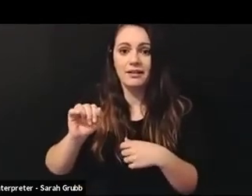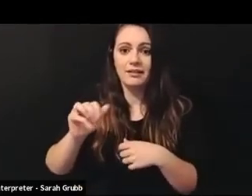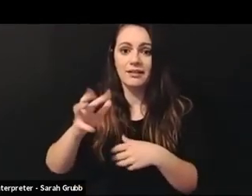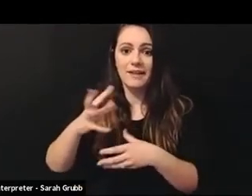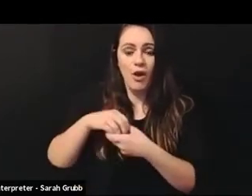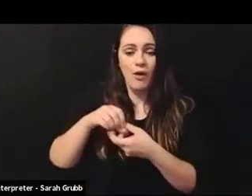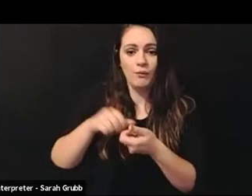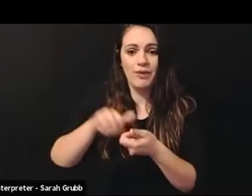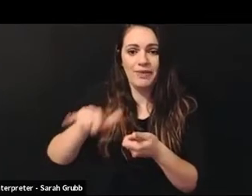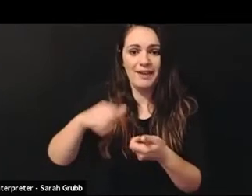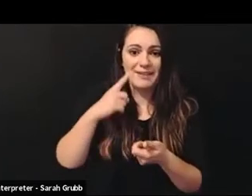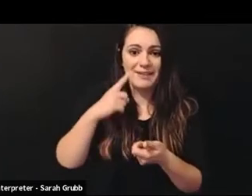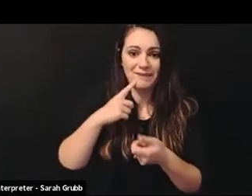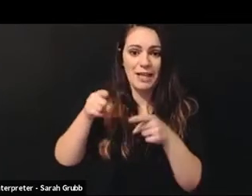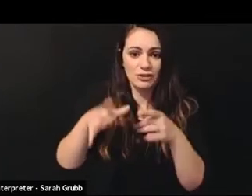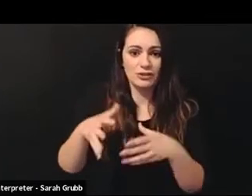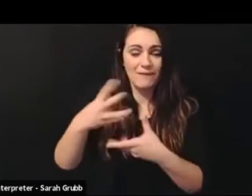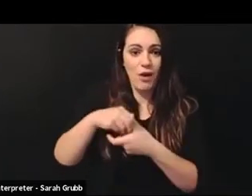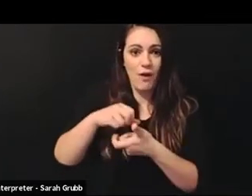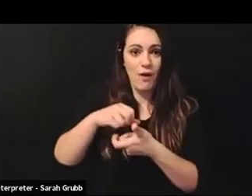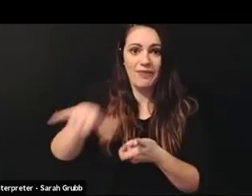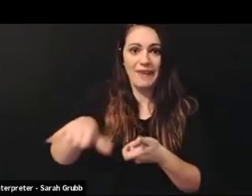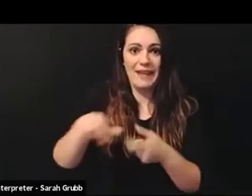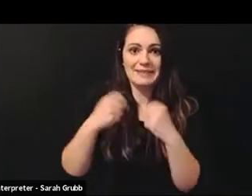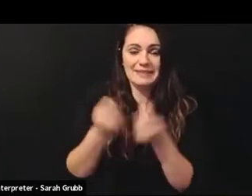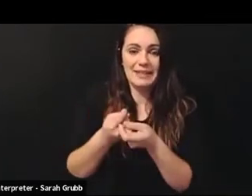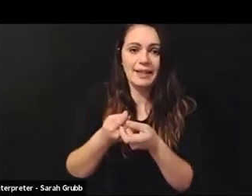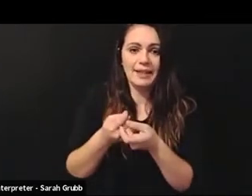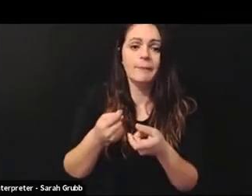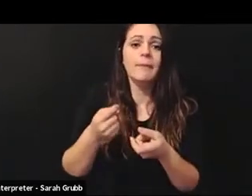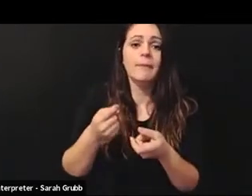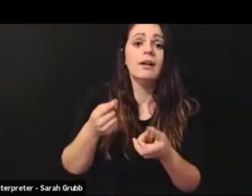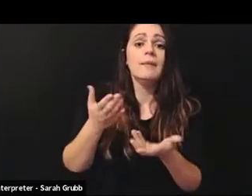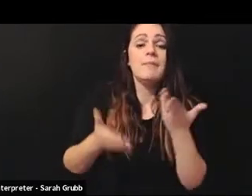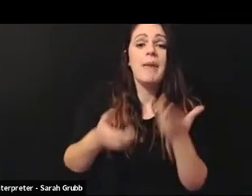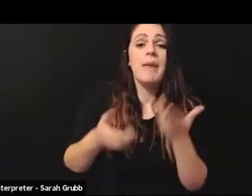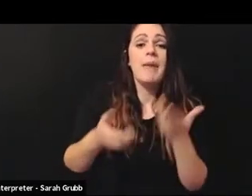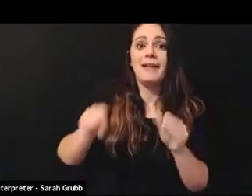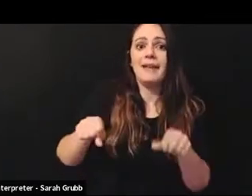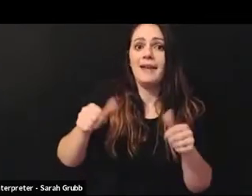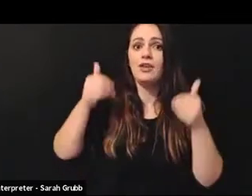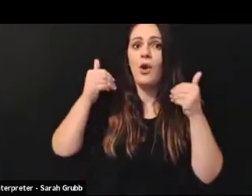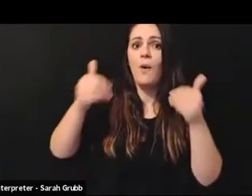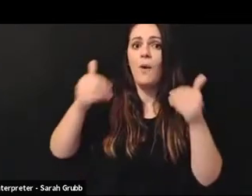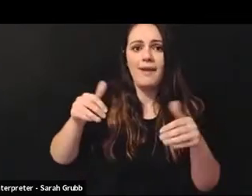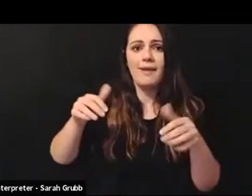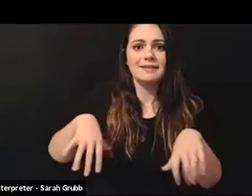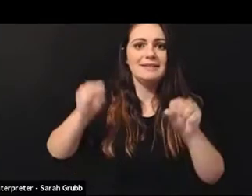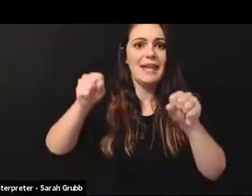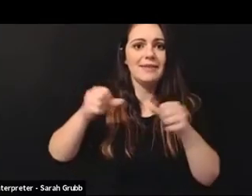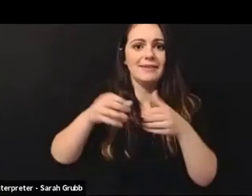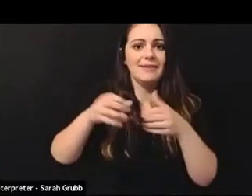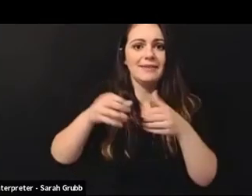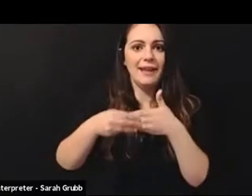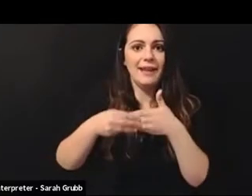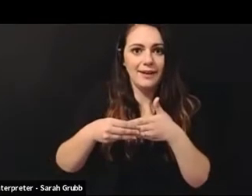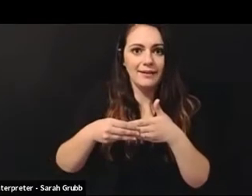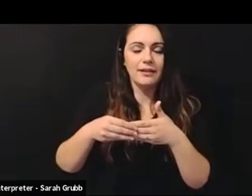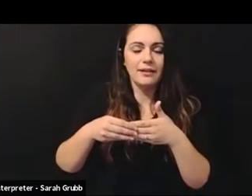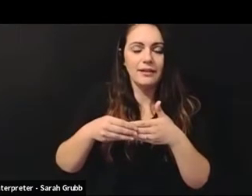on at least providing some information and maybe helping you get connected to the State DeafBlind Project, that would be a good